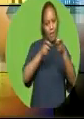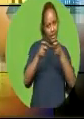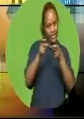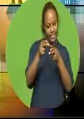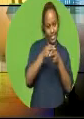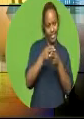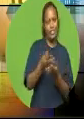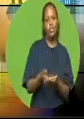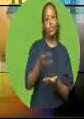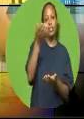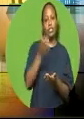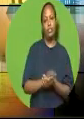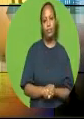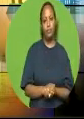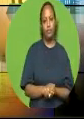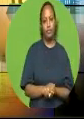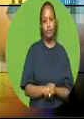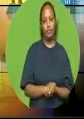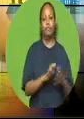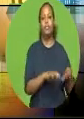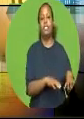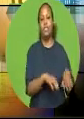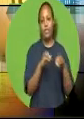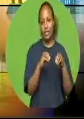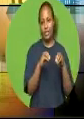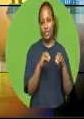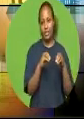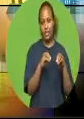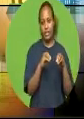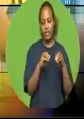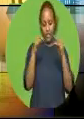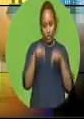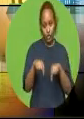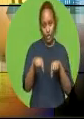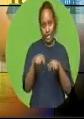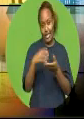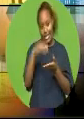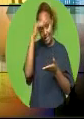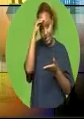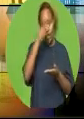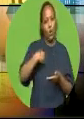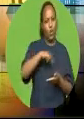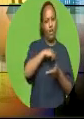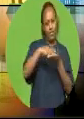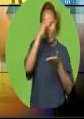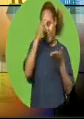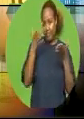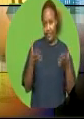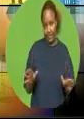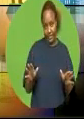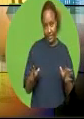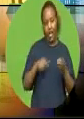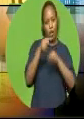Students, in today's lesson, we have learned about the meaning and scope of